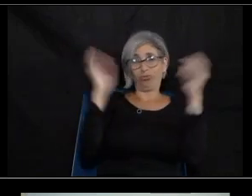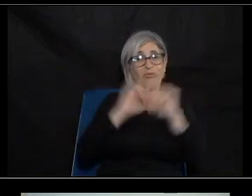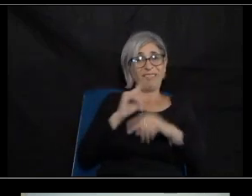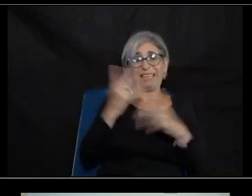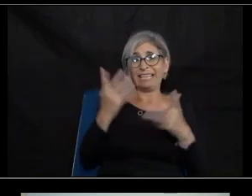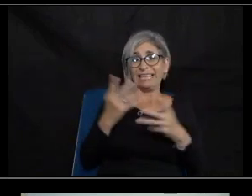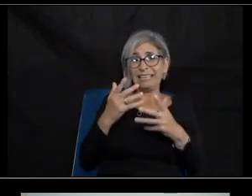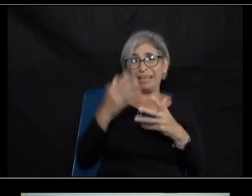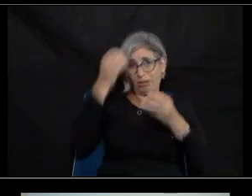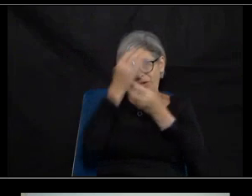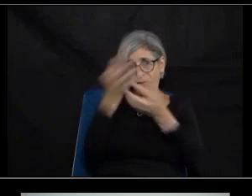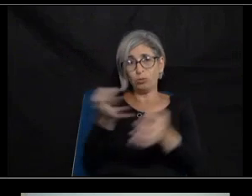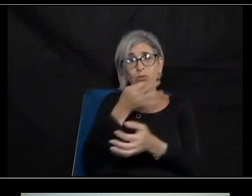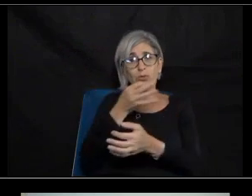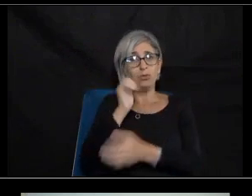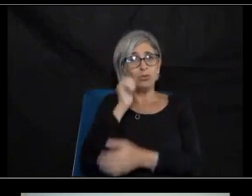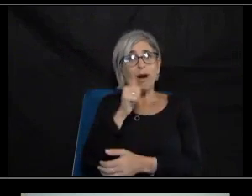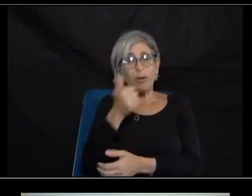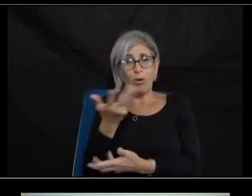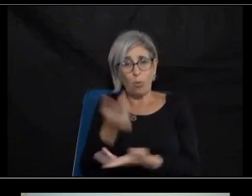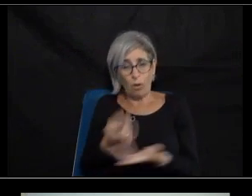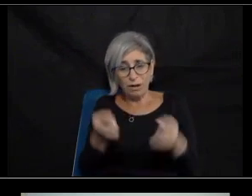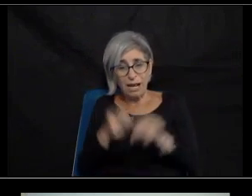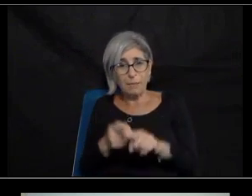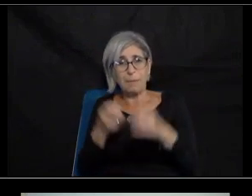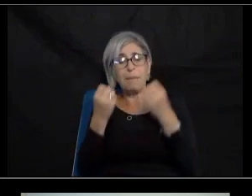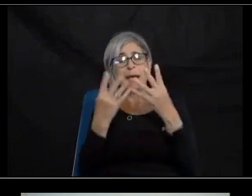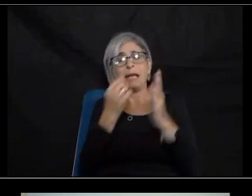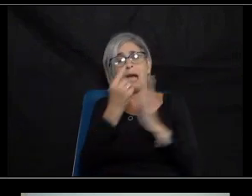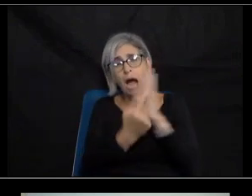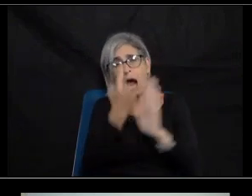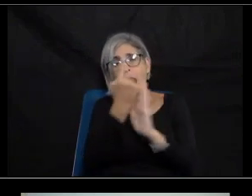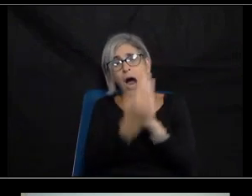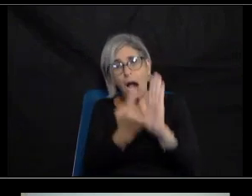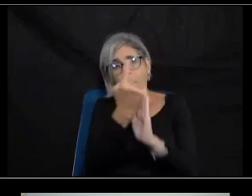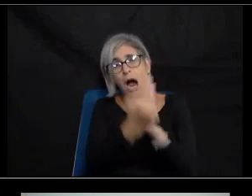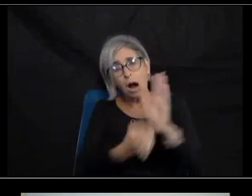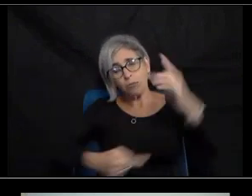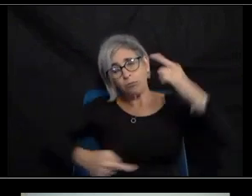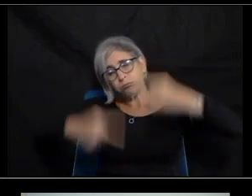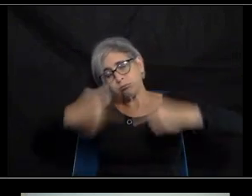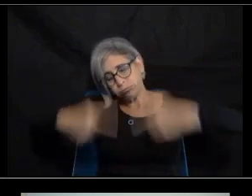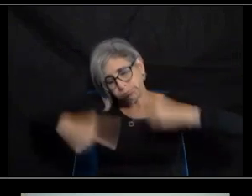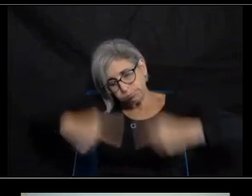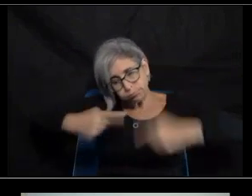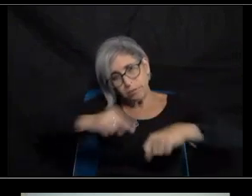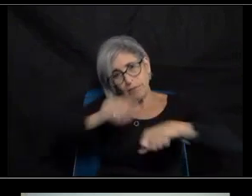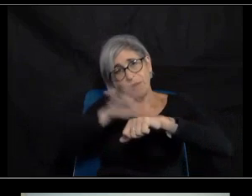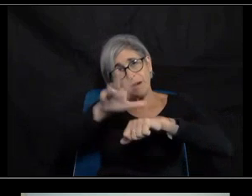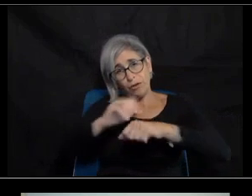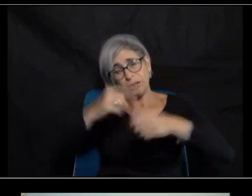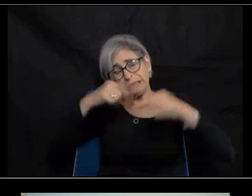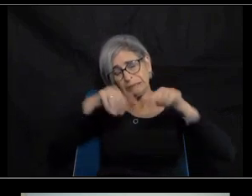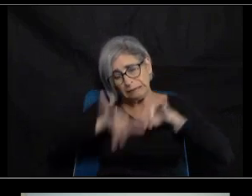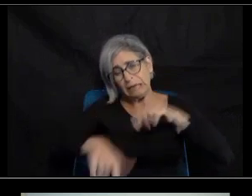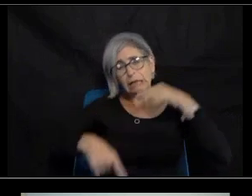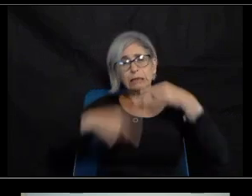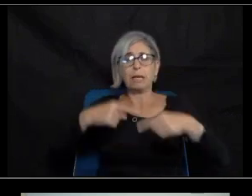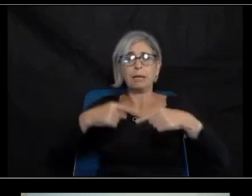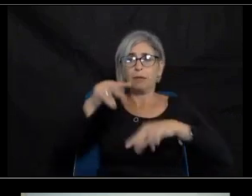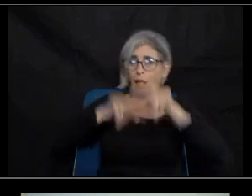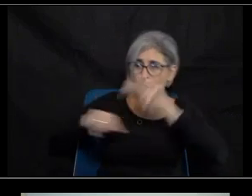Okay. I'll find out and let you all know tomorrow. They had multiple hours of debate over that today, and they were still debating at 5:30. And I'll look it